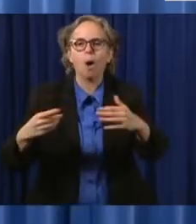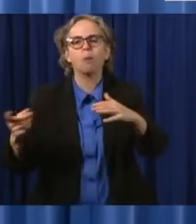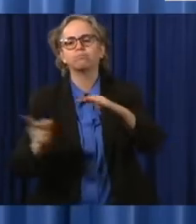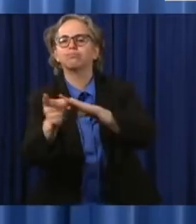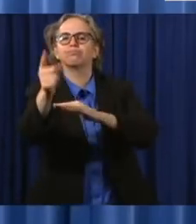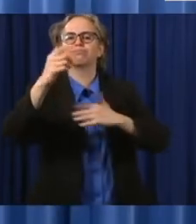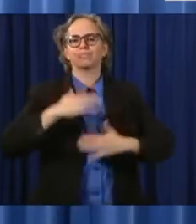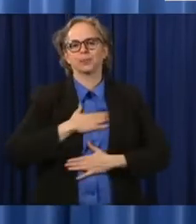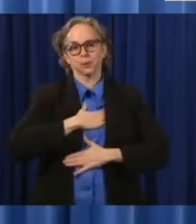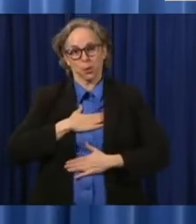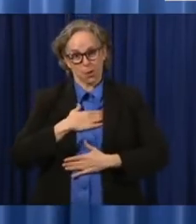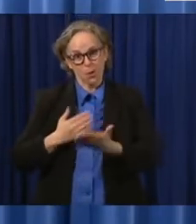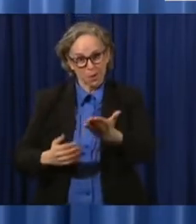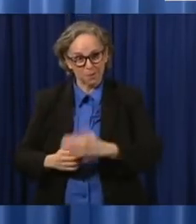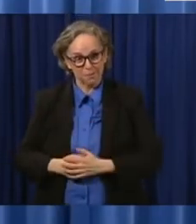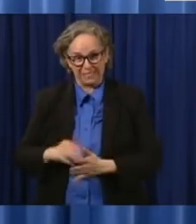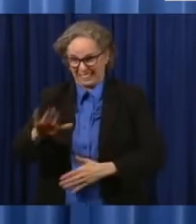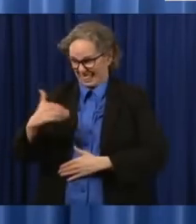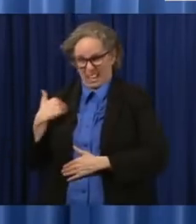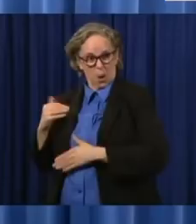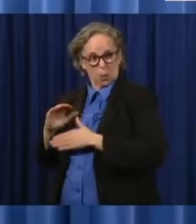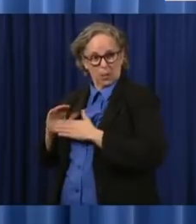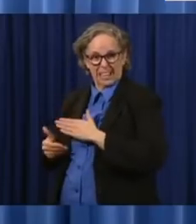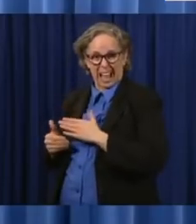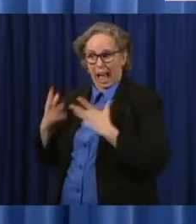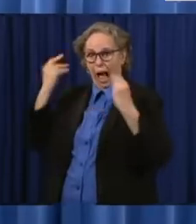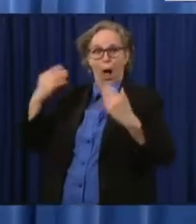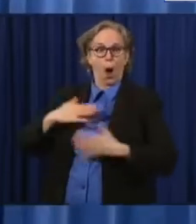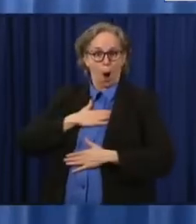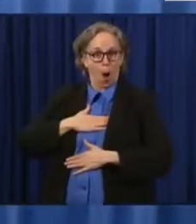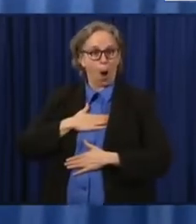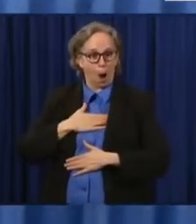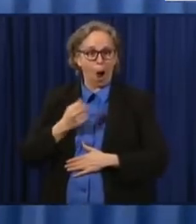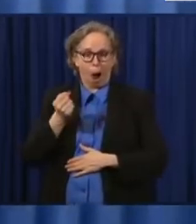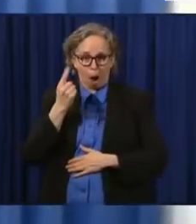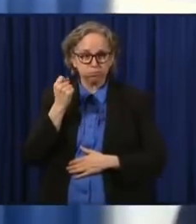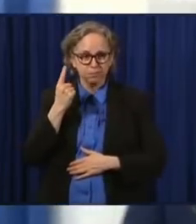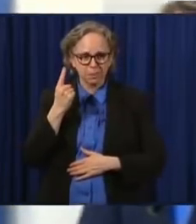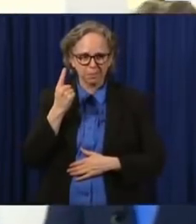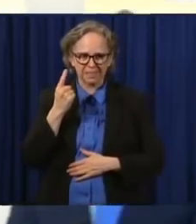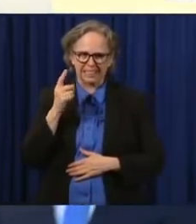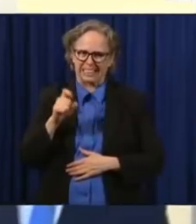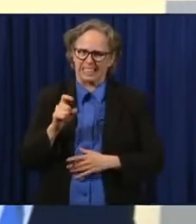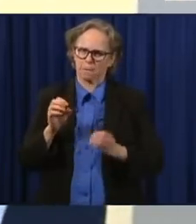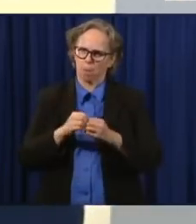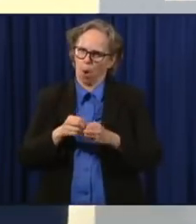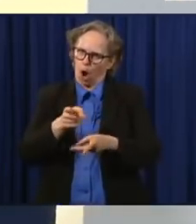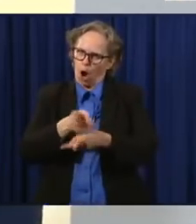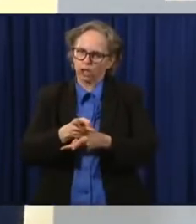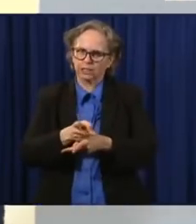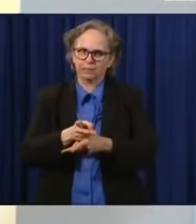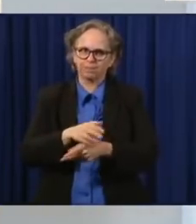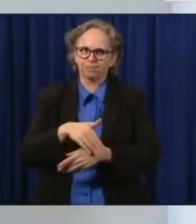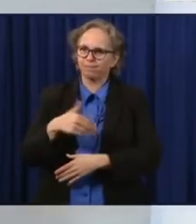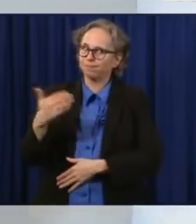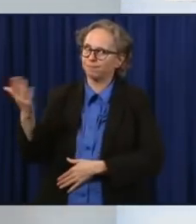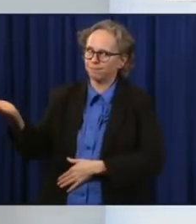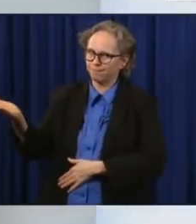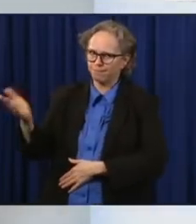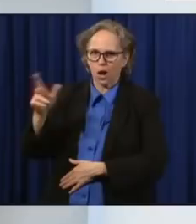time, but maybe we're not as cautious as they should have been. John? Yeah, thanks, Governor Molly.